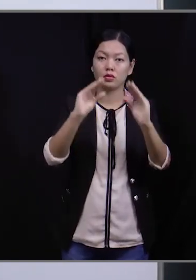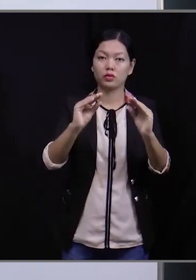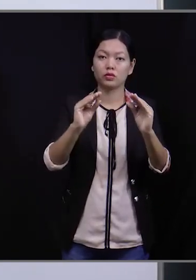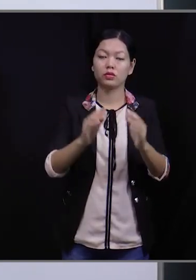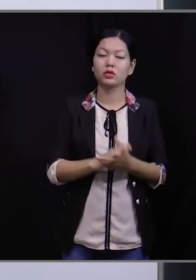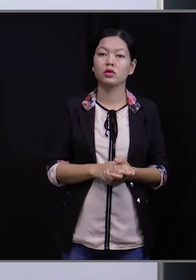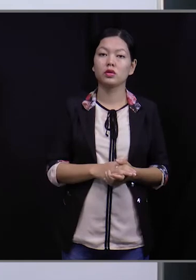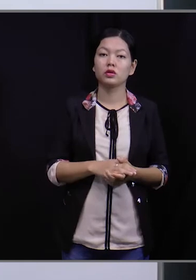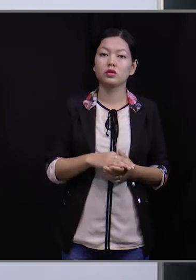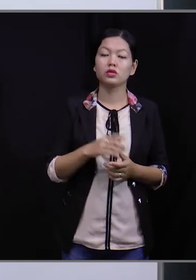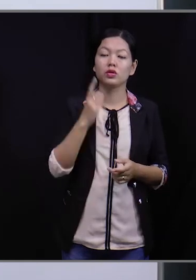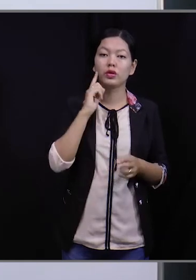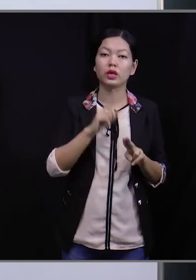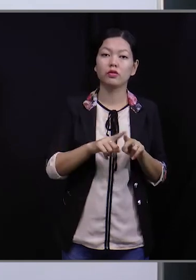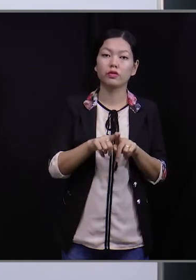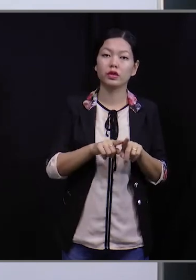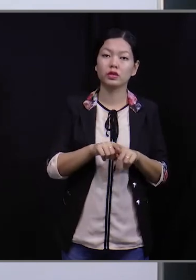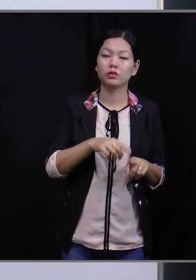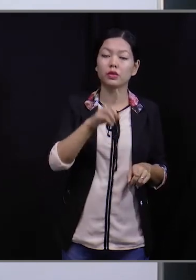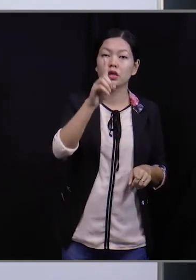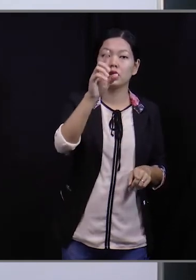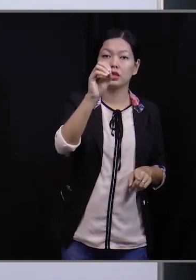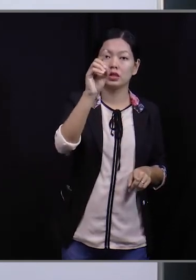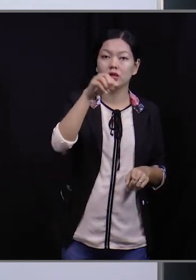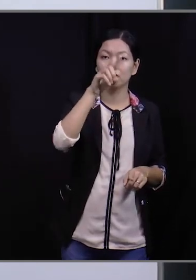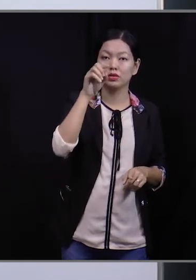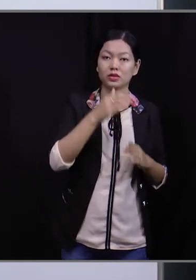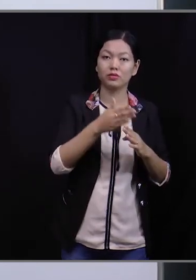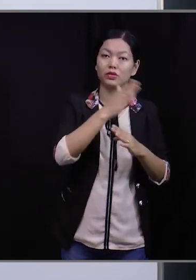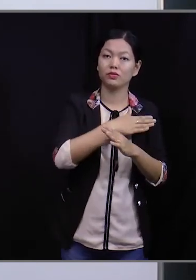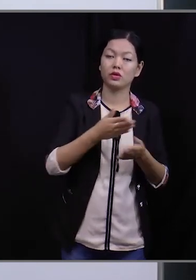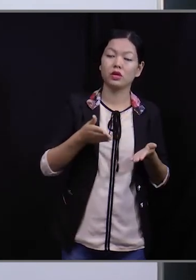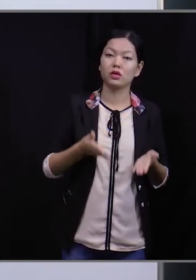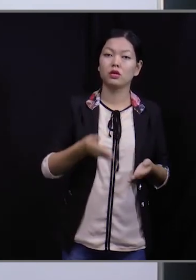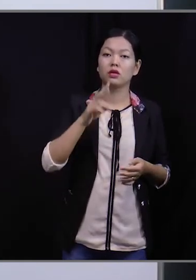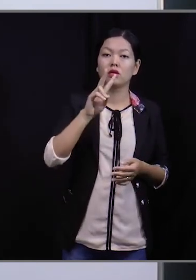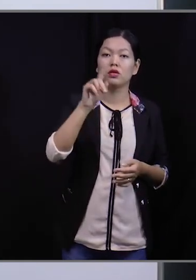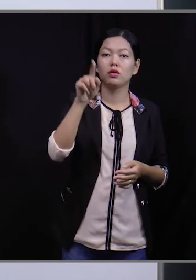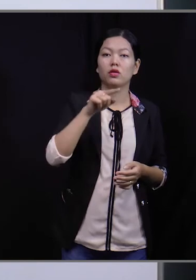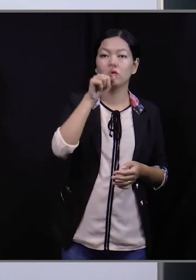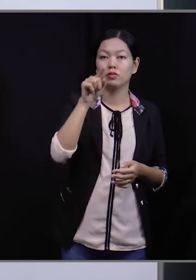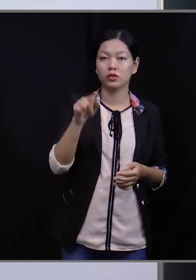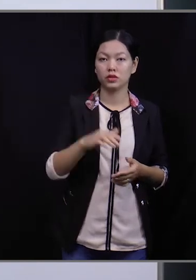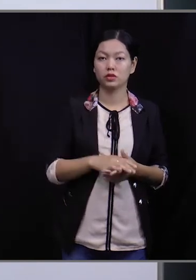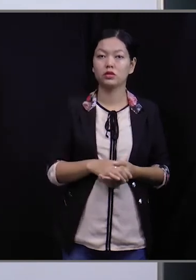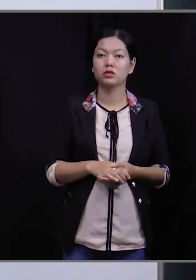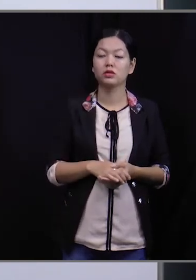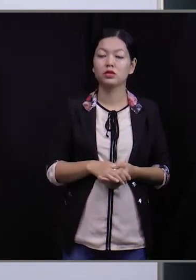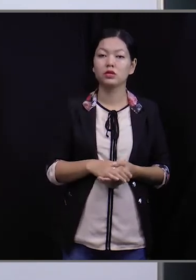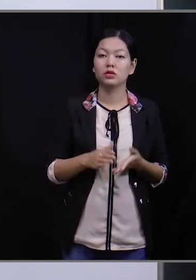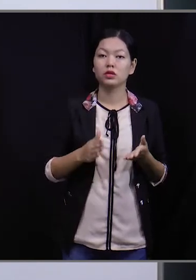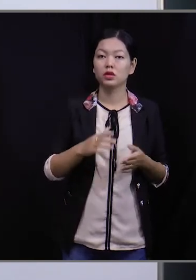from 10% to, let's say, only 2%. If this is reduced to 2%, then the bank can sanction a loan amounting